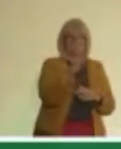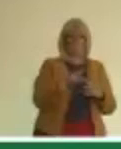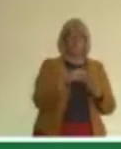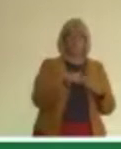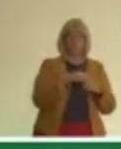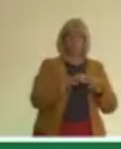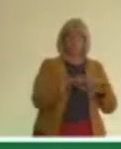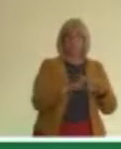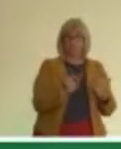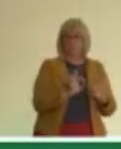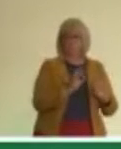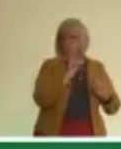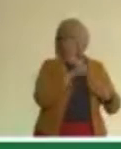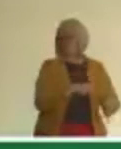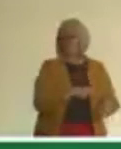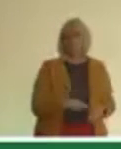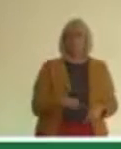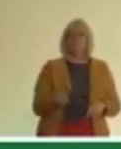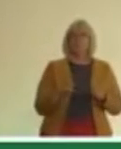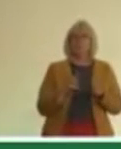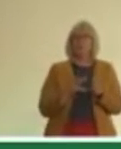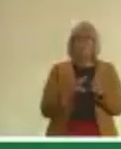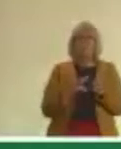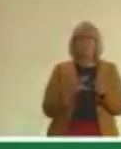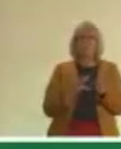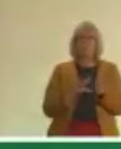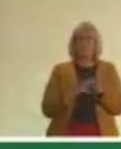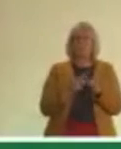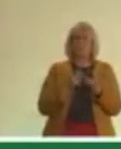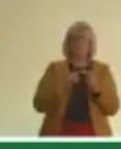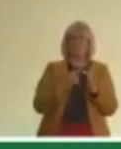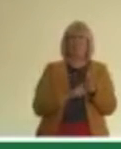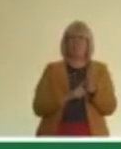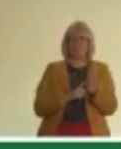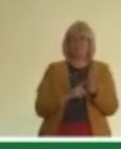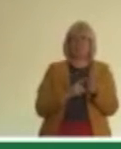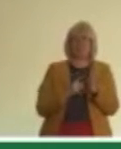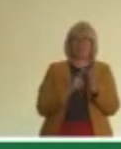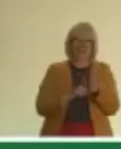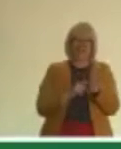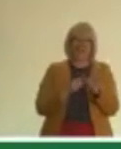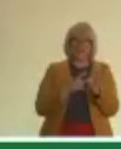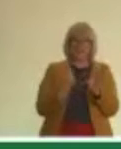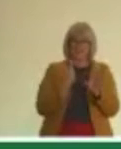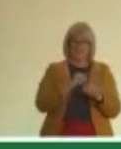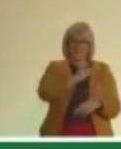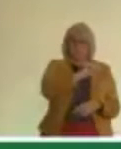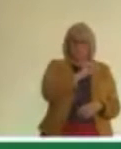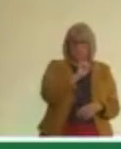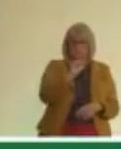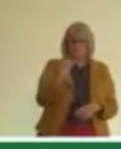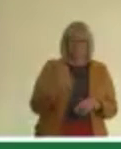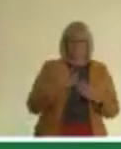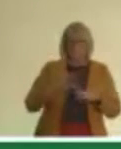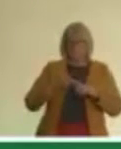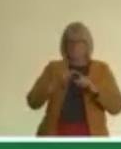Mothin Ali was out every single day, door knocking and canvassing, and he was busy telling the whole world that he was door knocking and